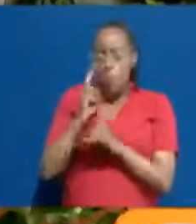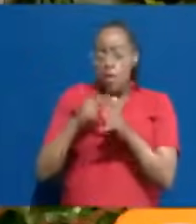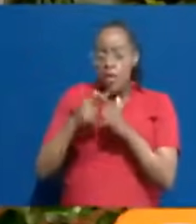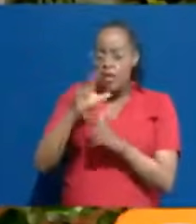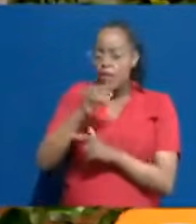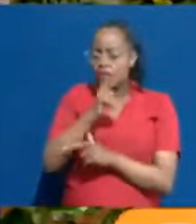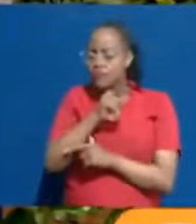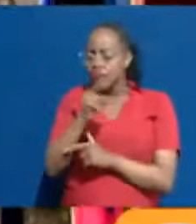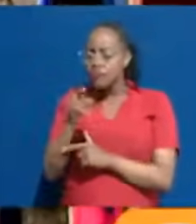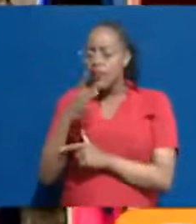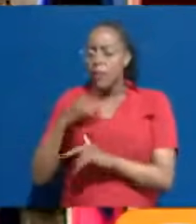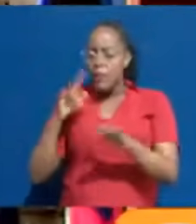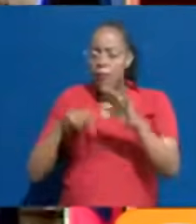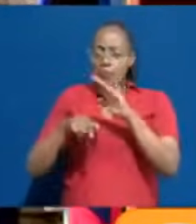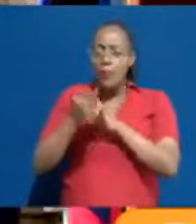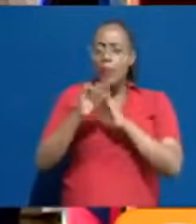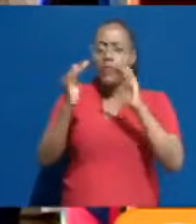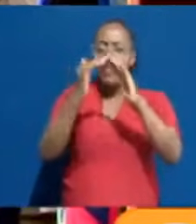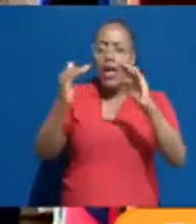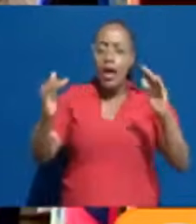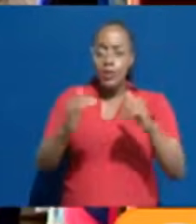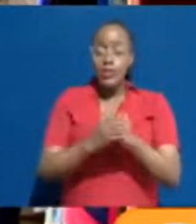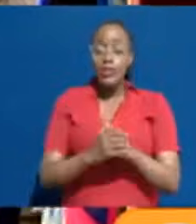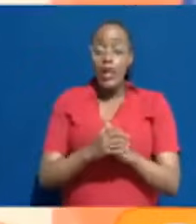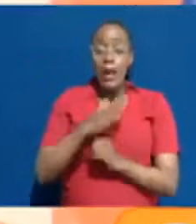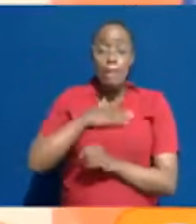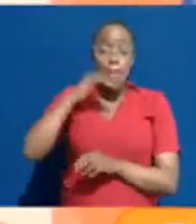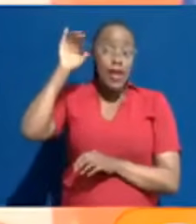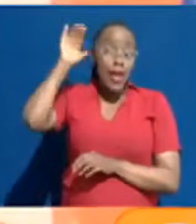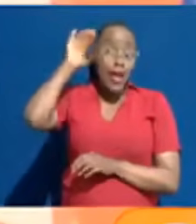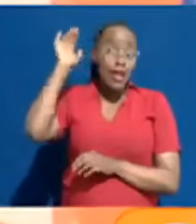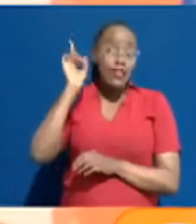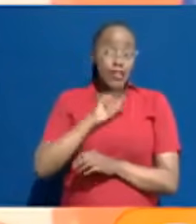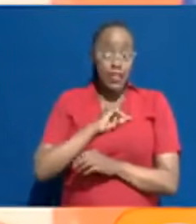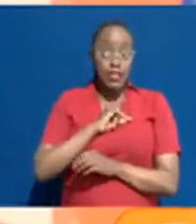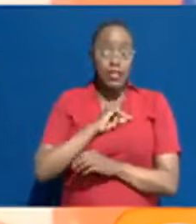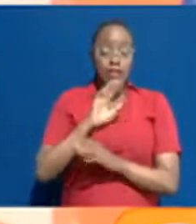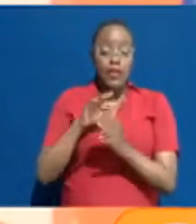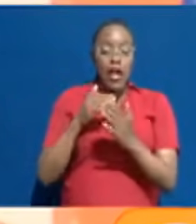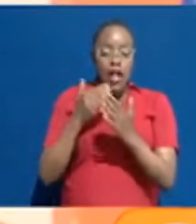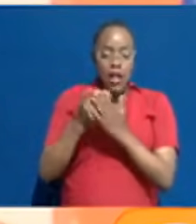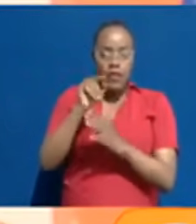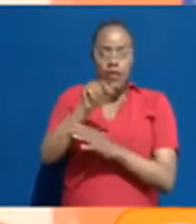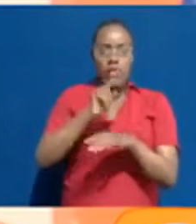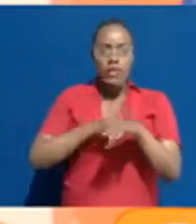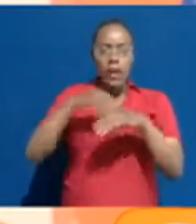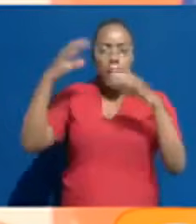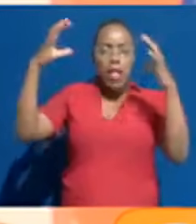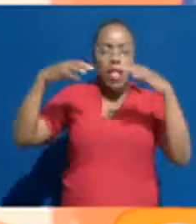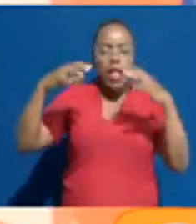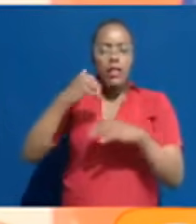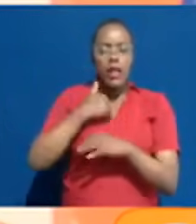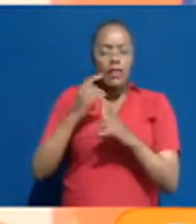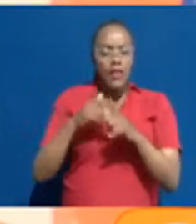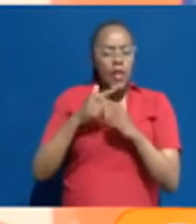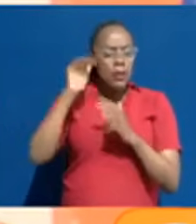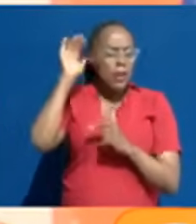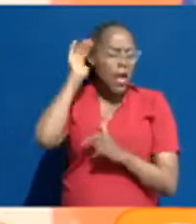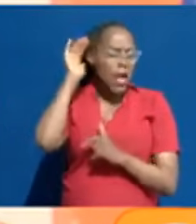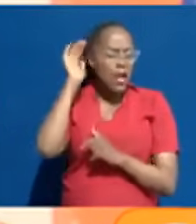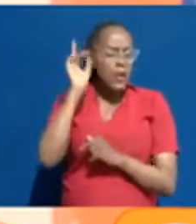time the intruder stormed into the home. Mimi nilimusikia. Alifika hiyo wakati kulikuwa kuna nyesha na nikamusikia